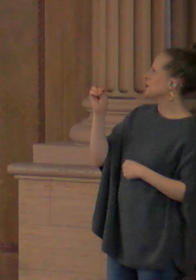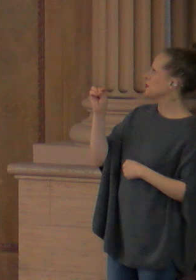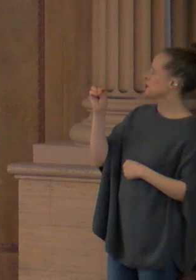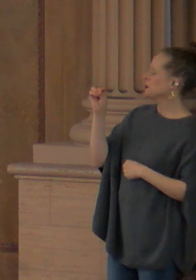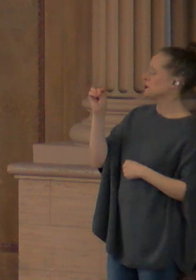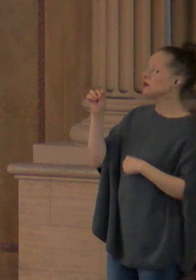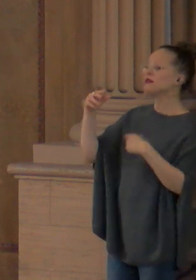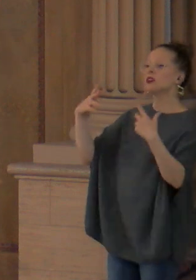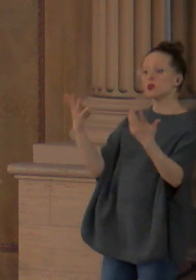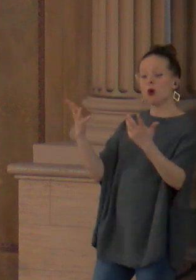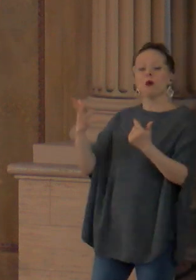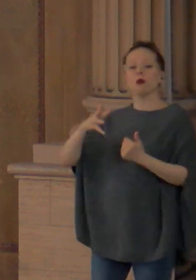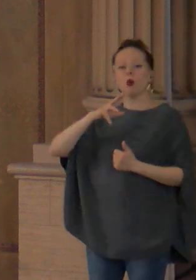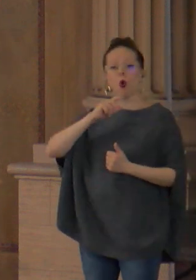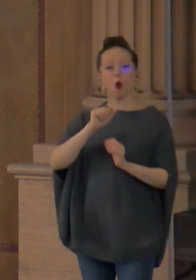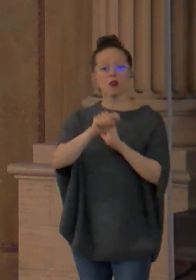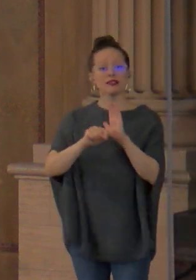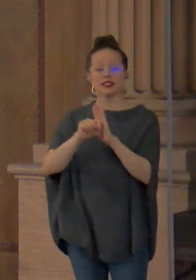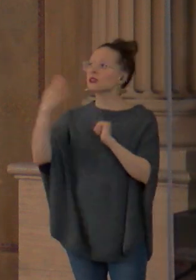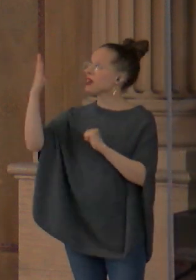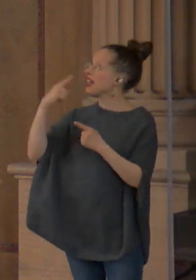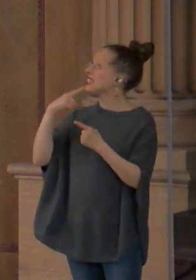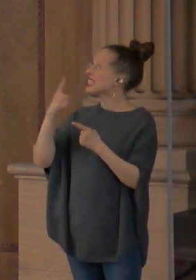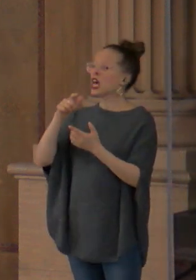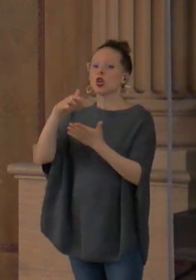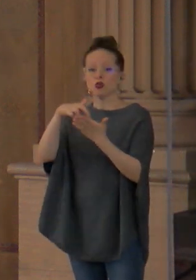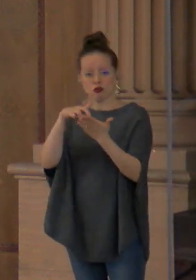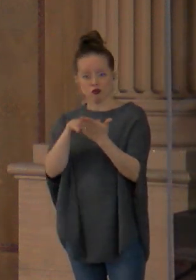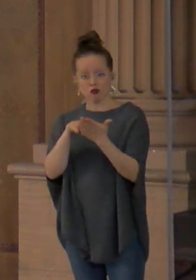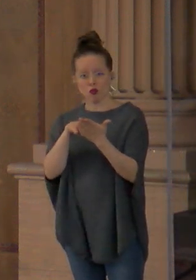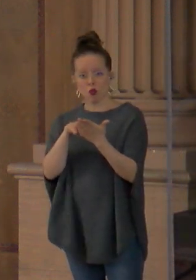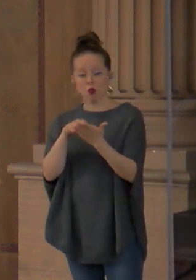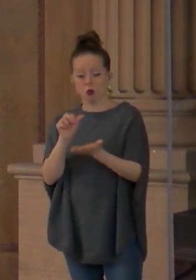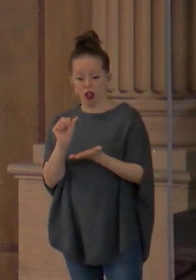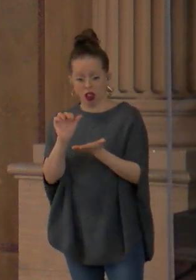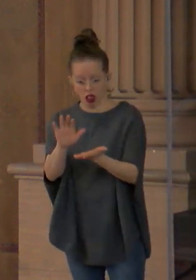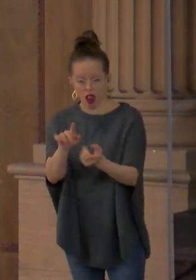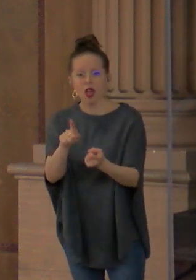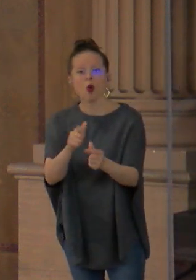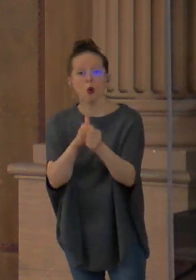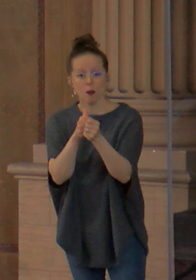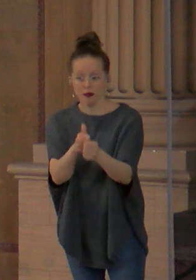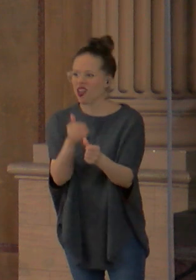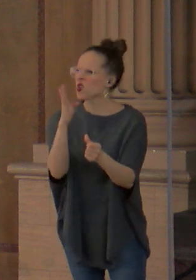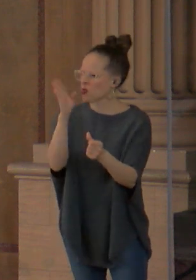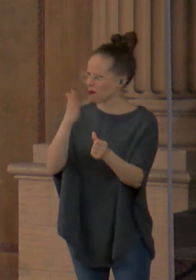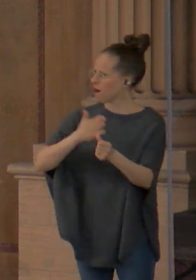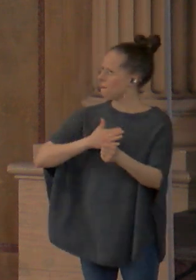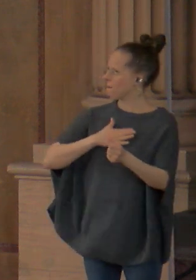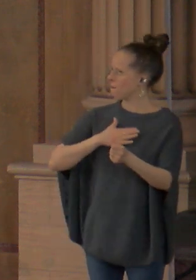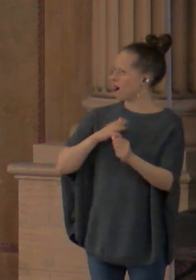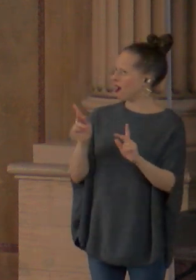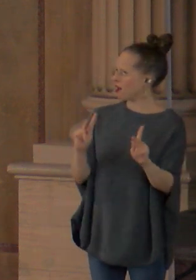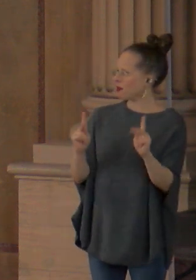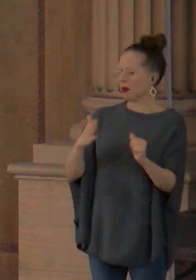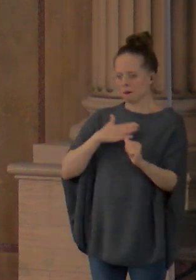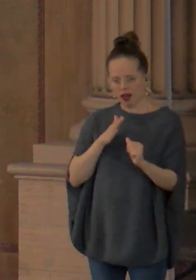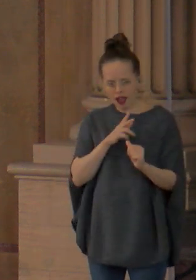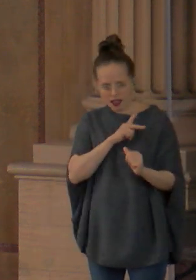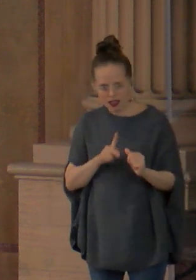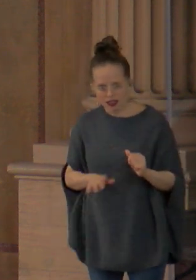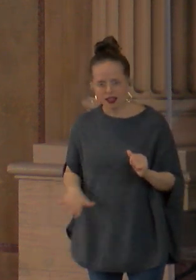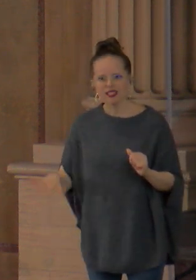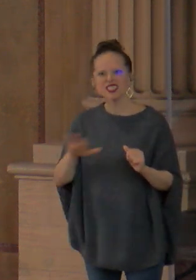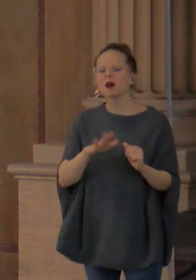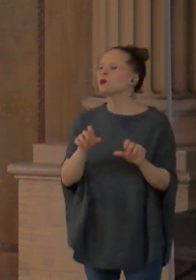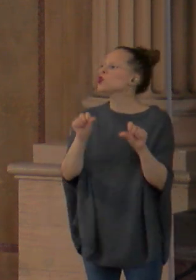God says, Here are the rules. Obey these commands, and you will be my kingdom. You will be my people, and you'll be able to stay in this land that I've given